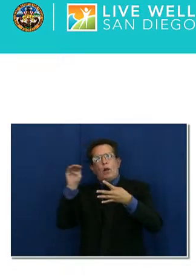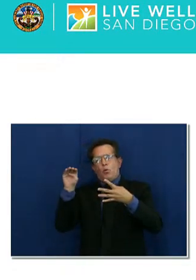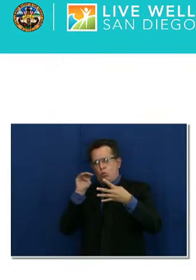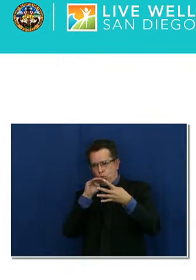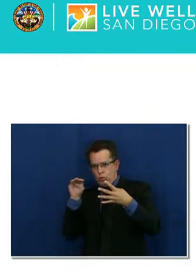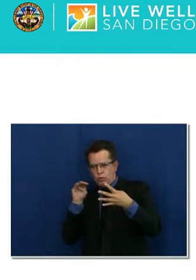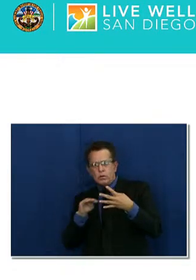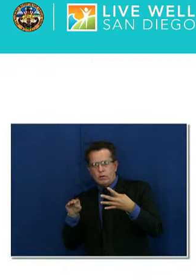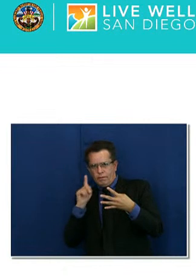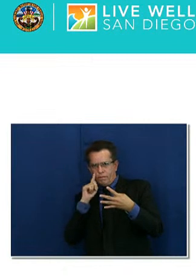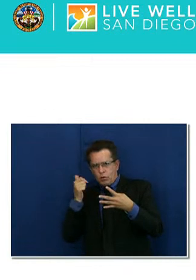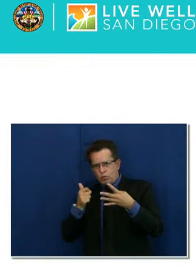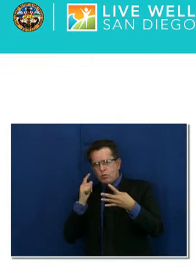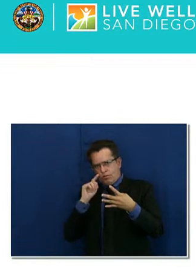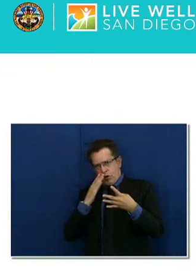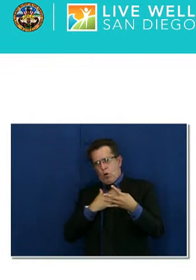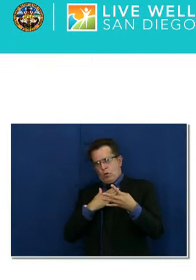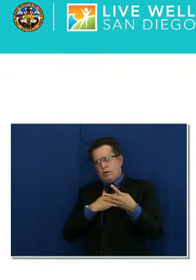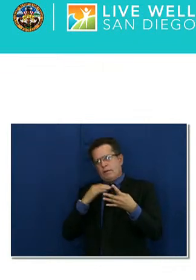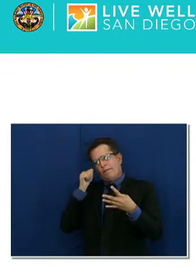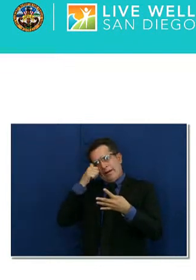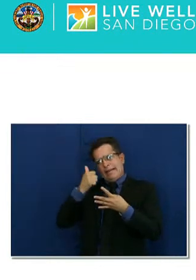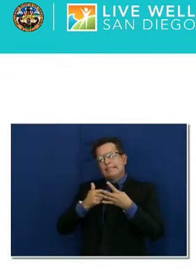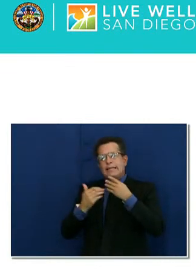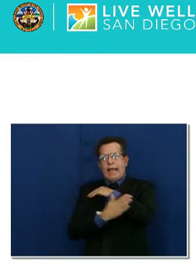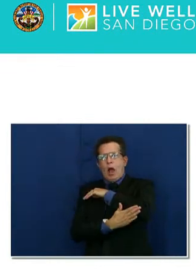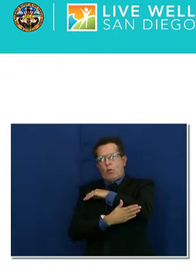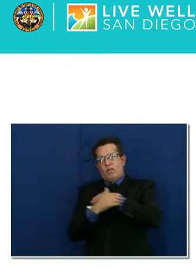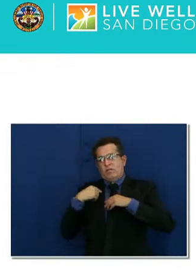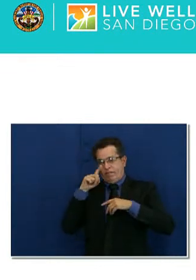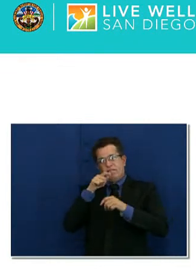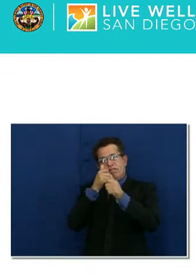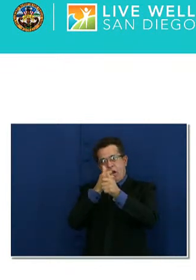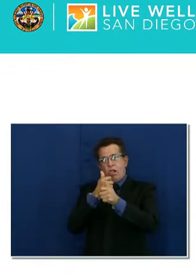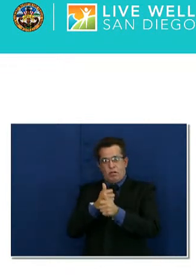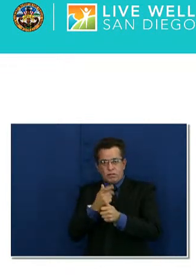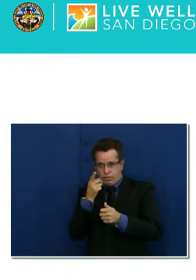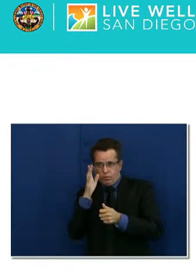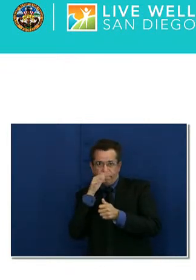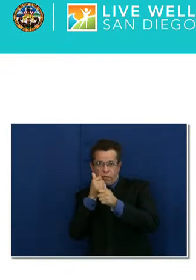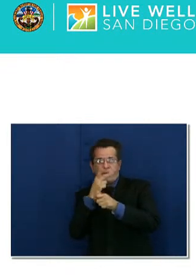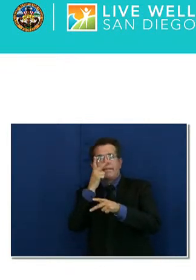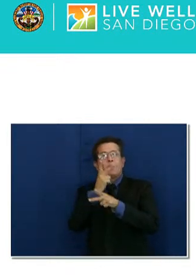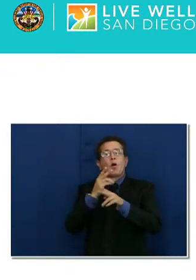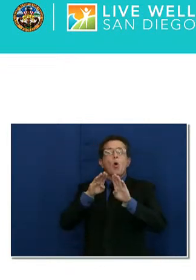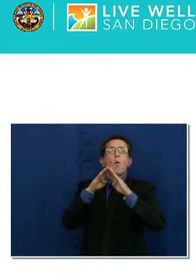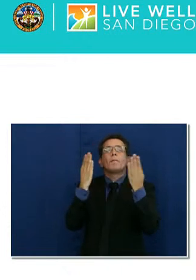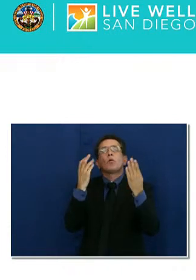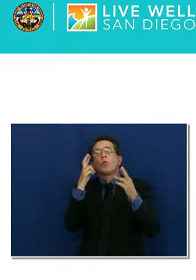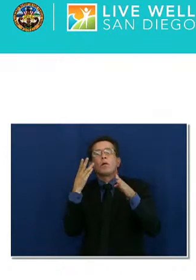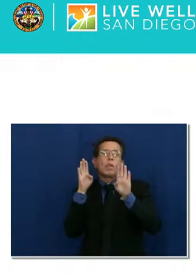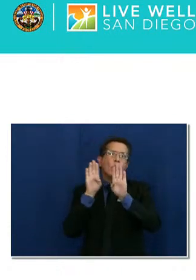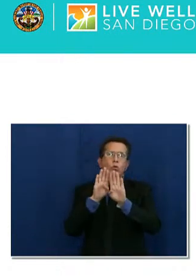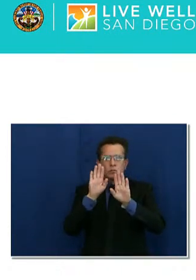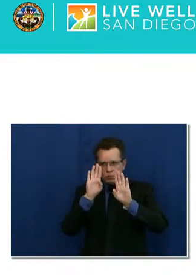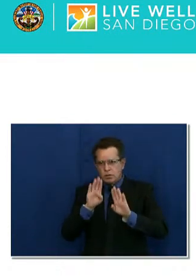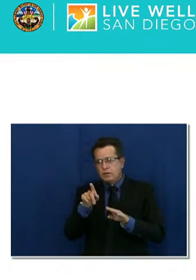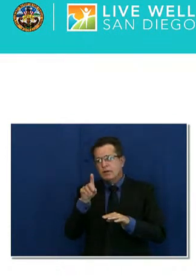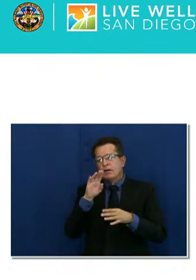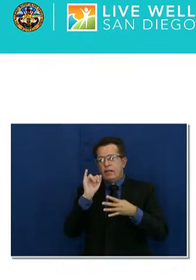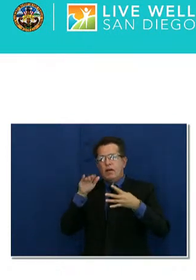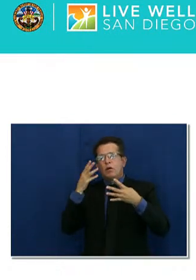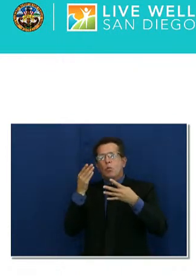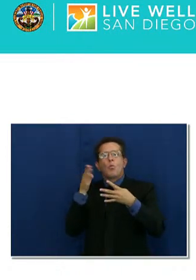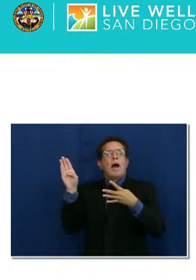with metrics and thresholds for each county to open more sectors. You'll see here, widespread is the